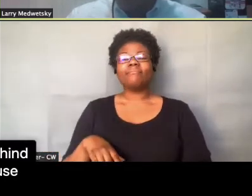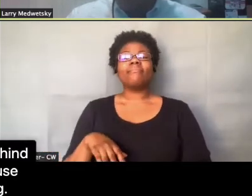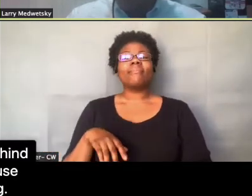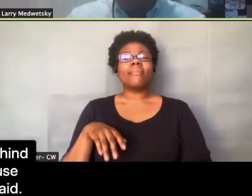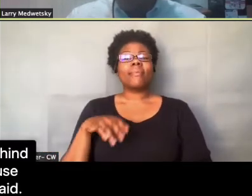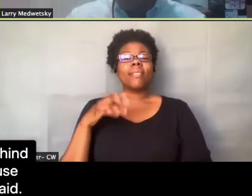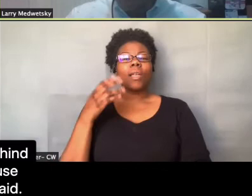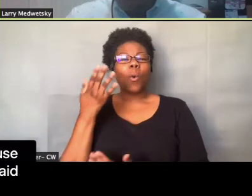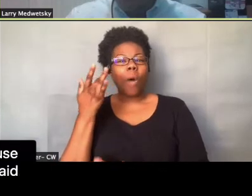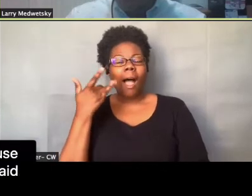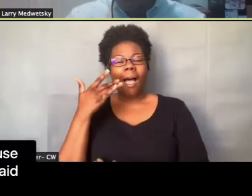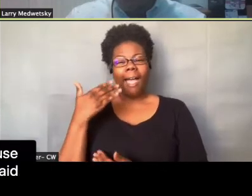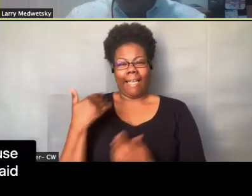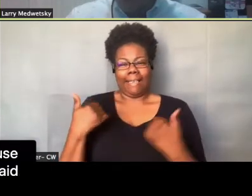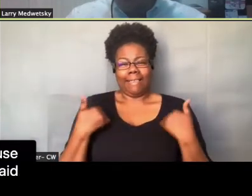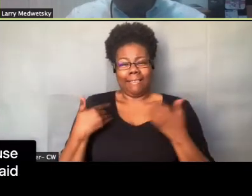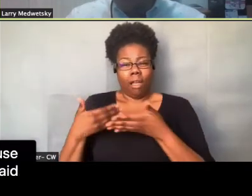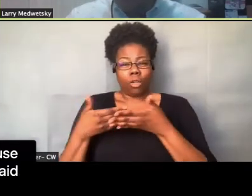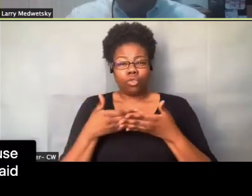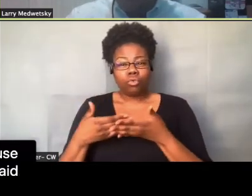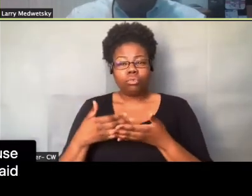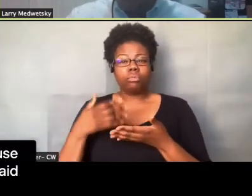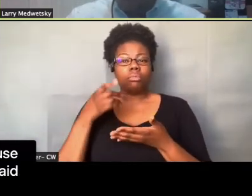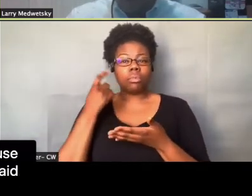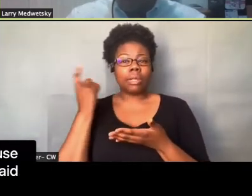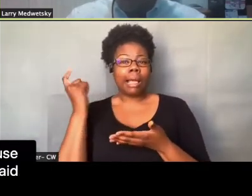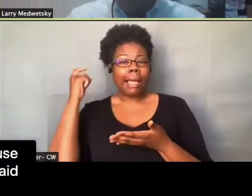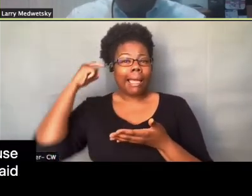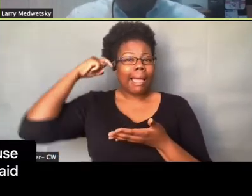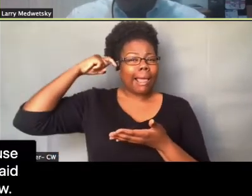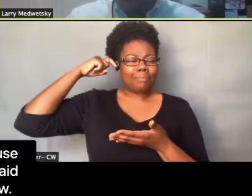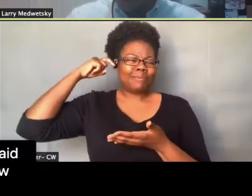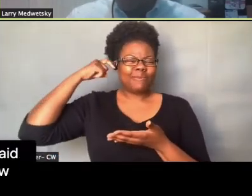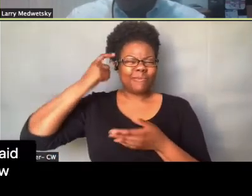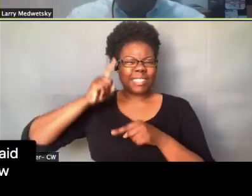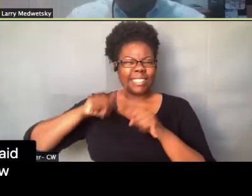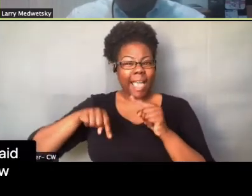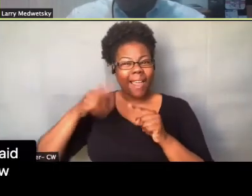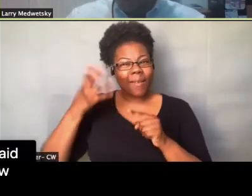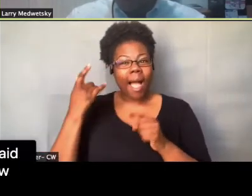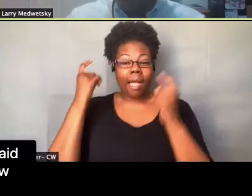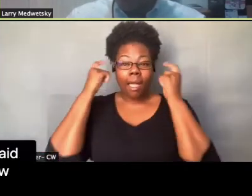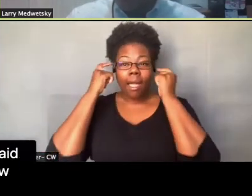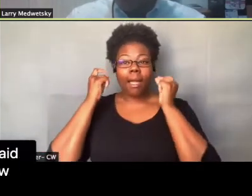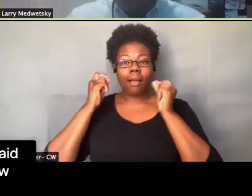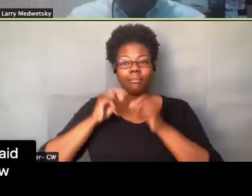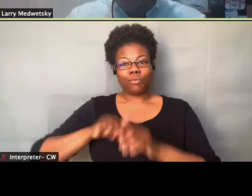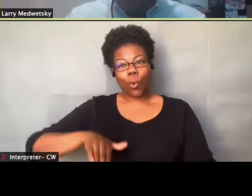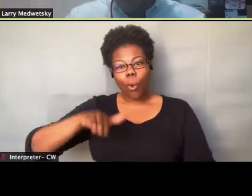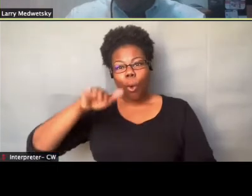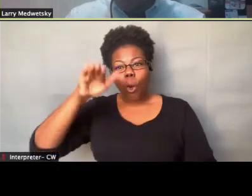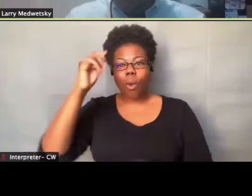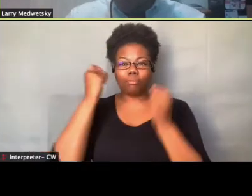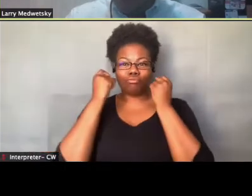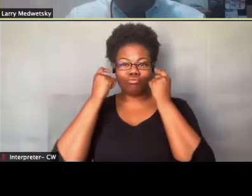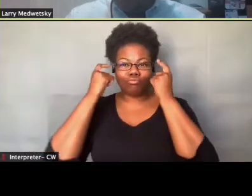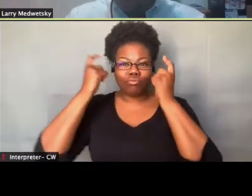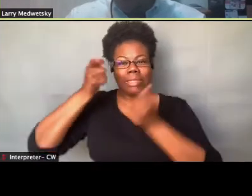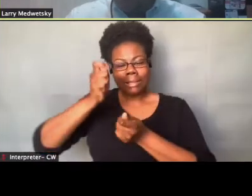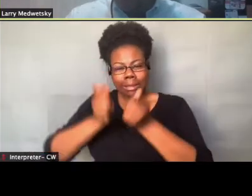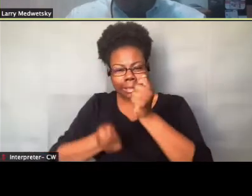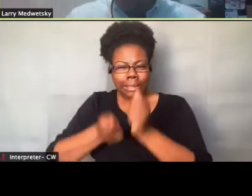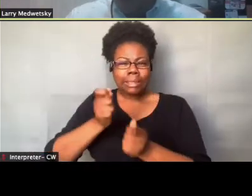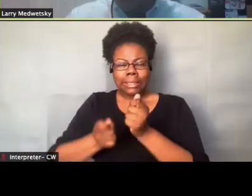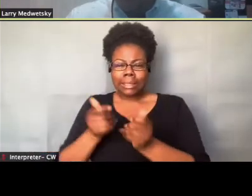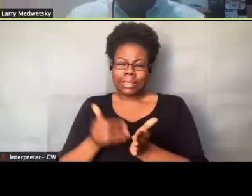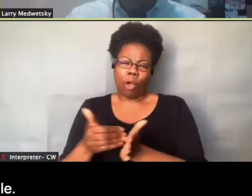aid because the ears grow, and you'd have to buy new hearing aids all the time. So you just have to replace mold. And this is not bad, but they've